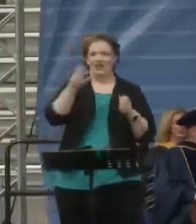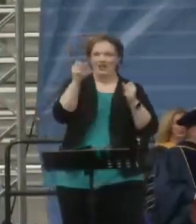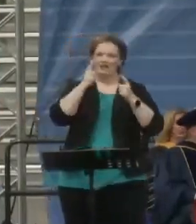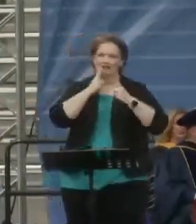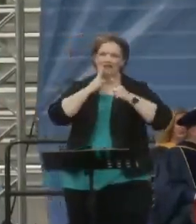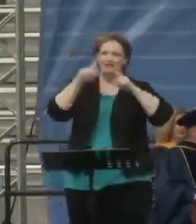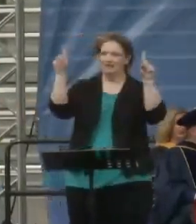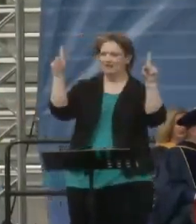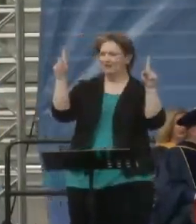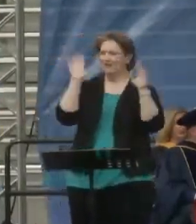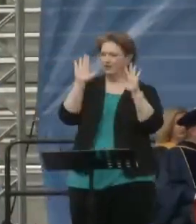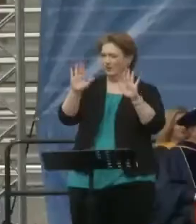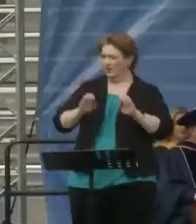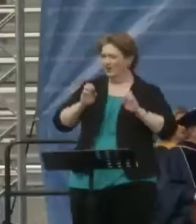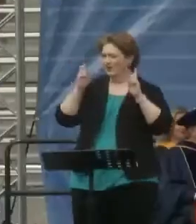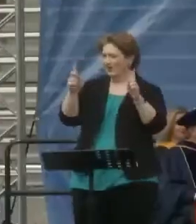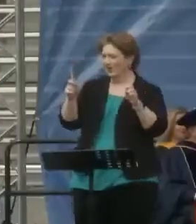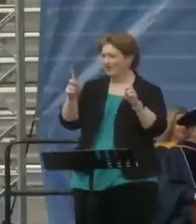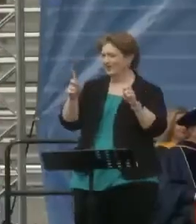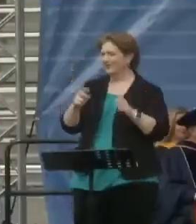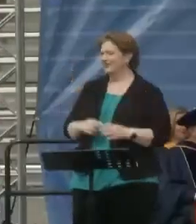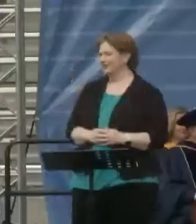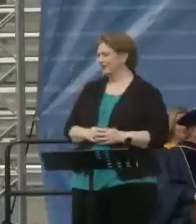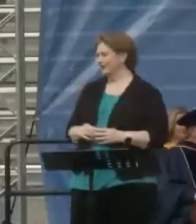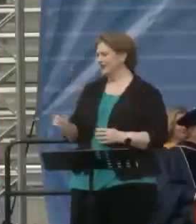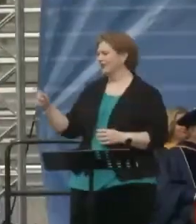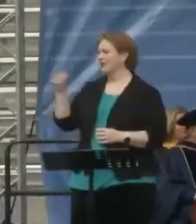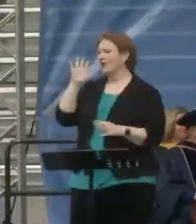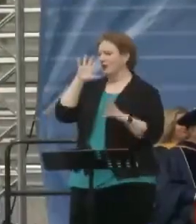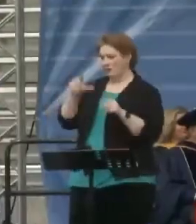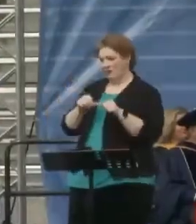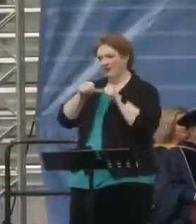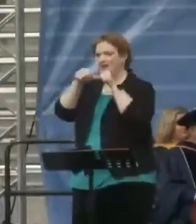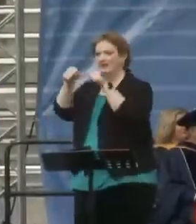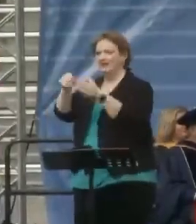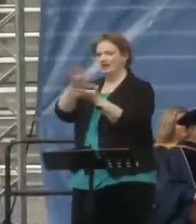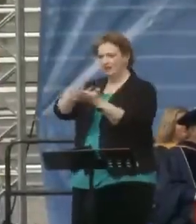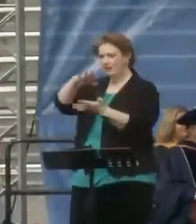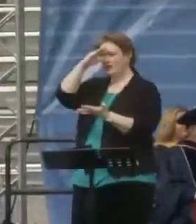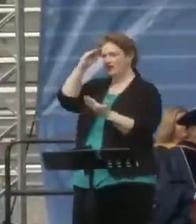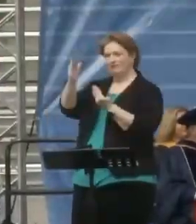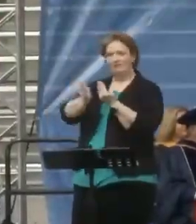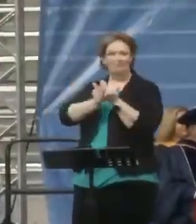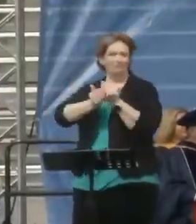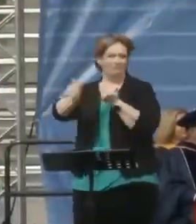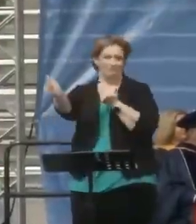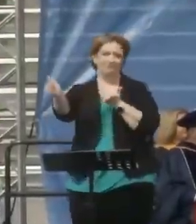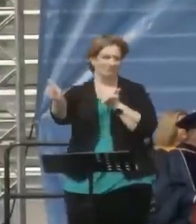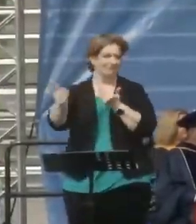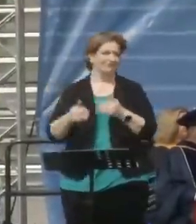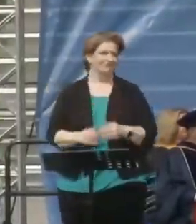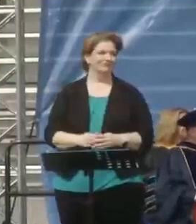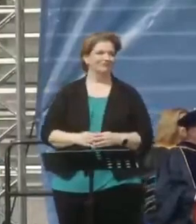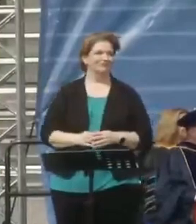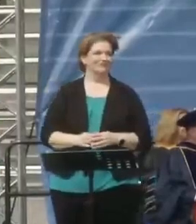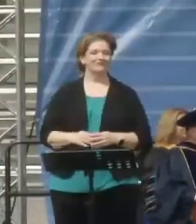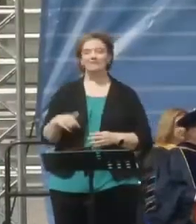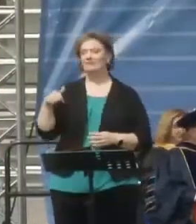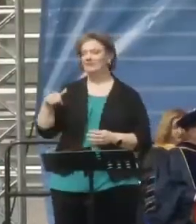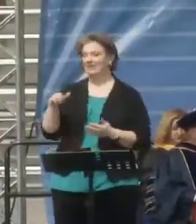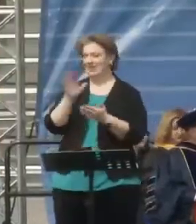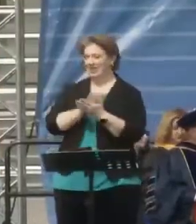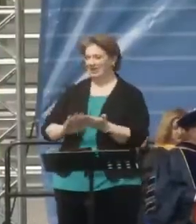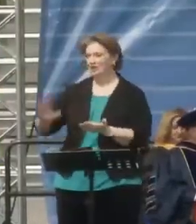I promise you that you will continue to learn throughout your life. The university has provided you with some